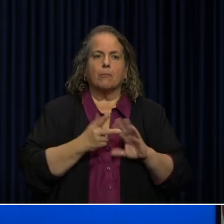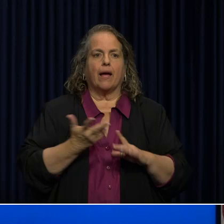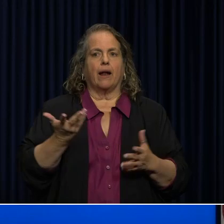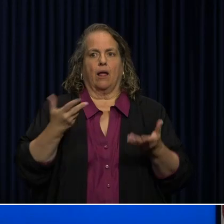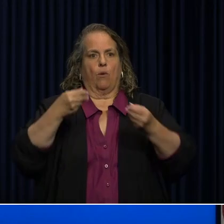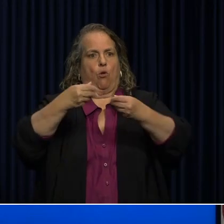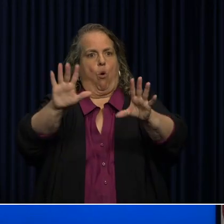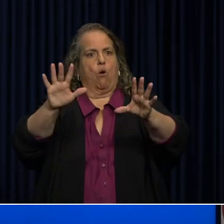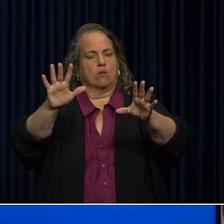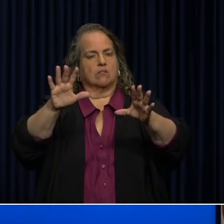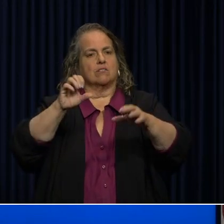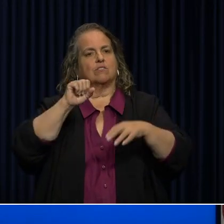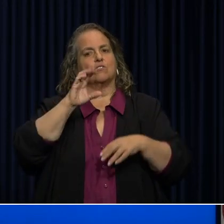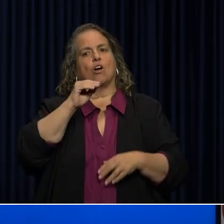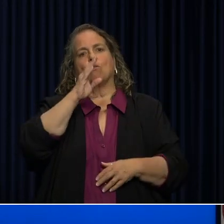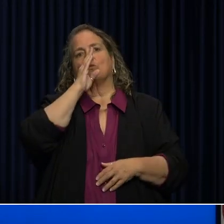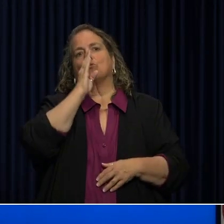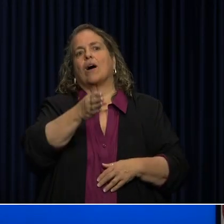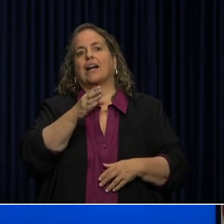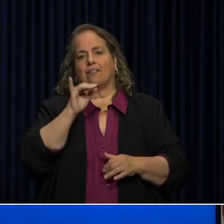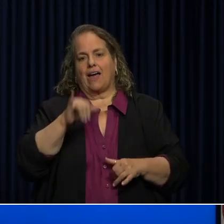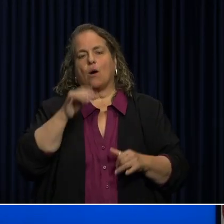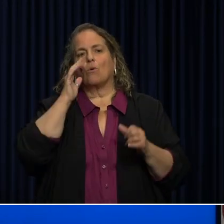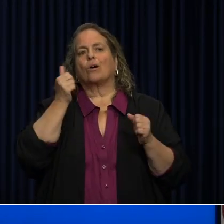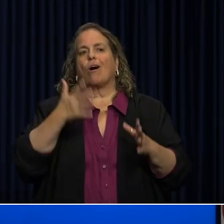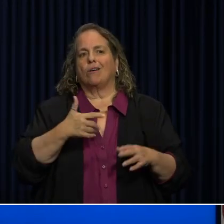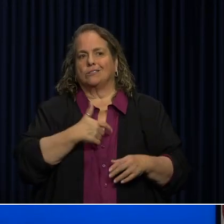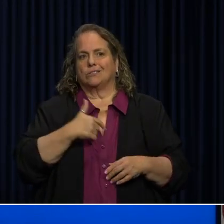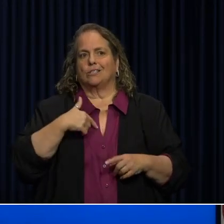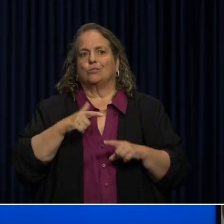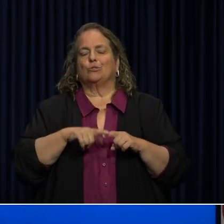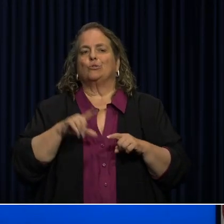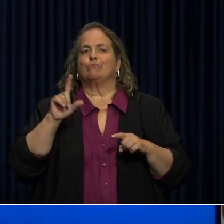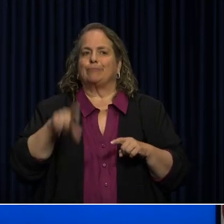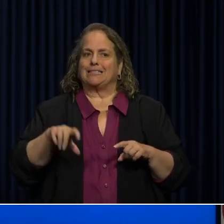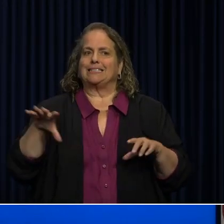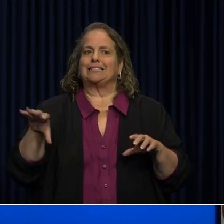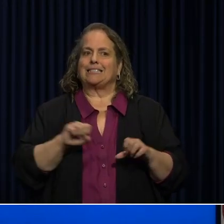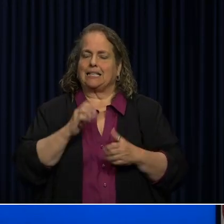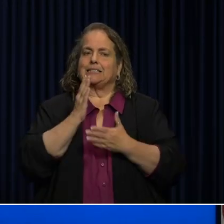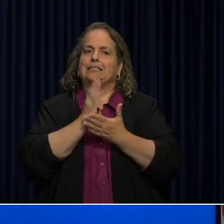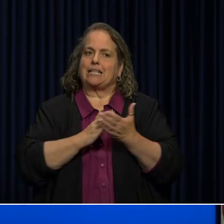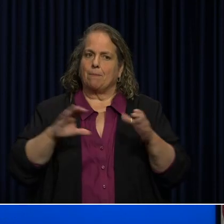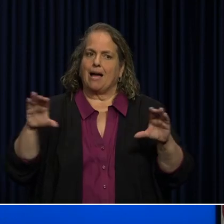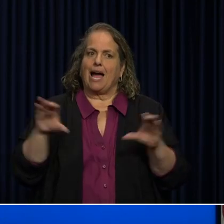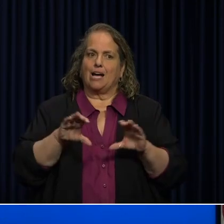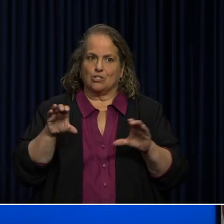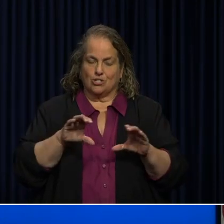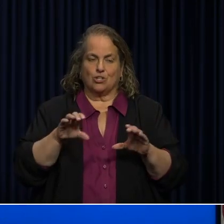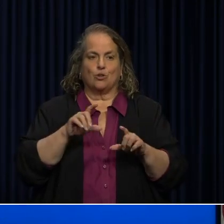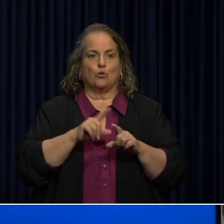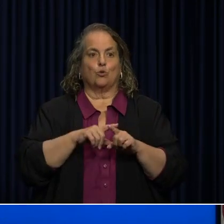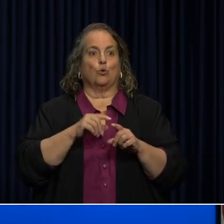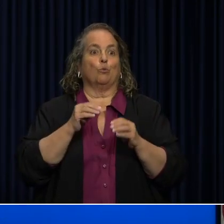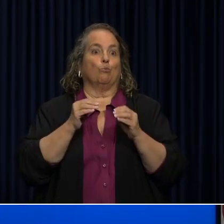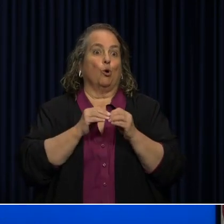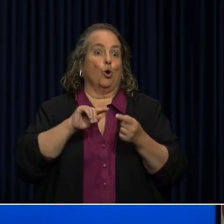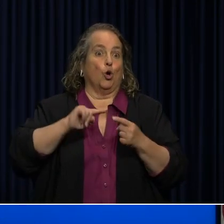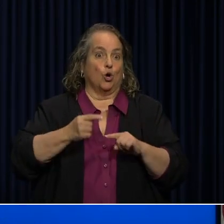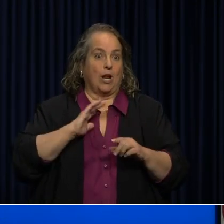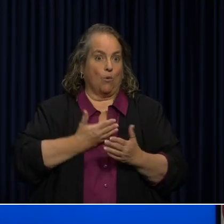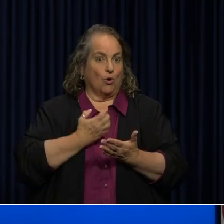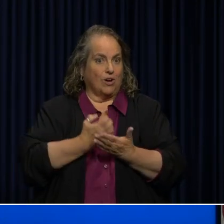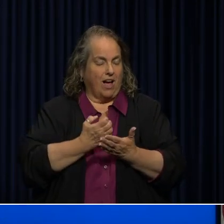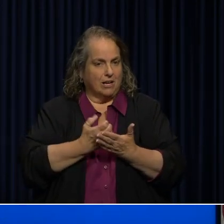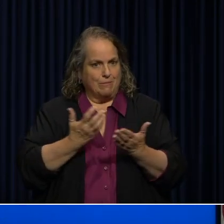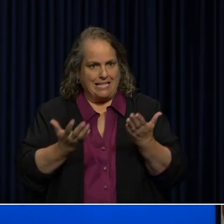those entities, that it's going to cause us to take drastic action, which is going to further hurt our economies. We need a